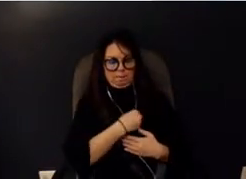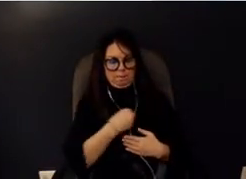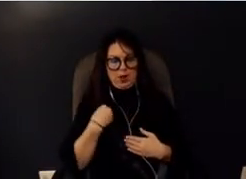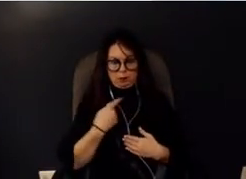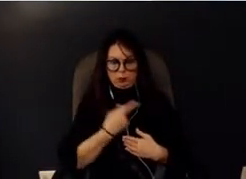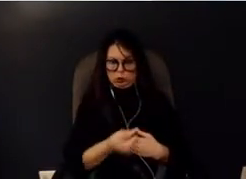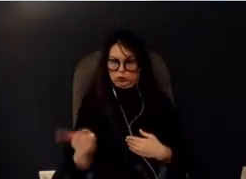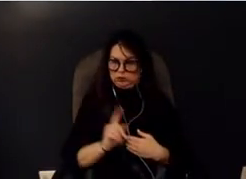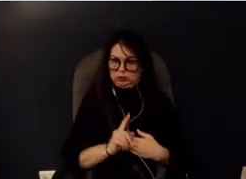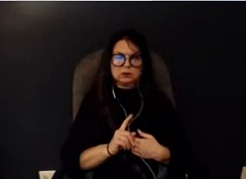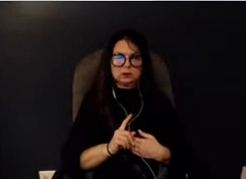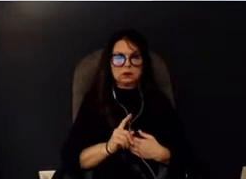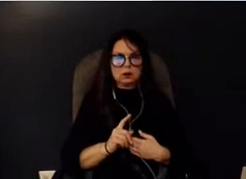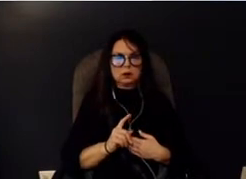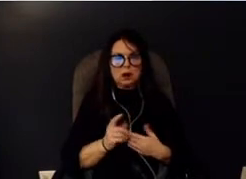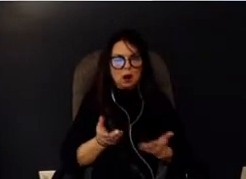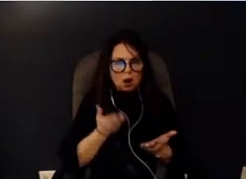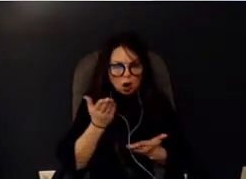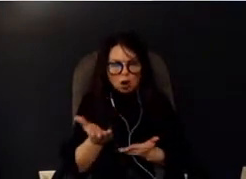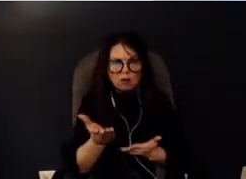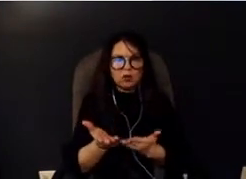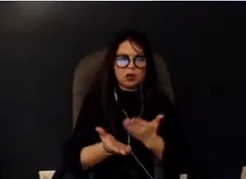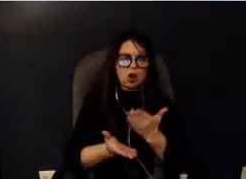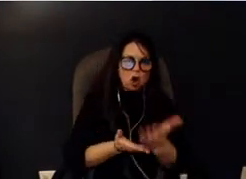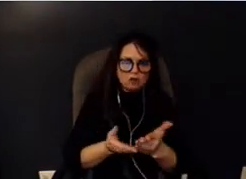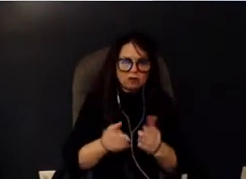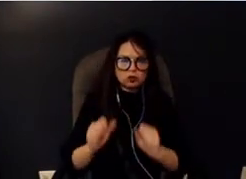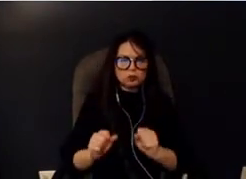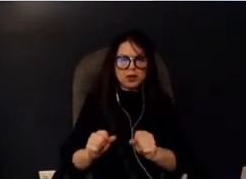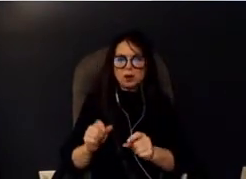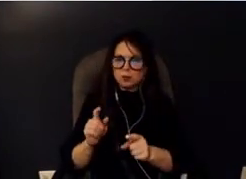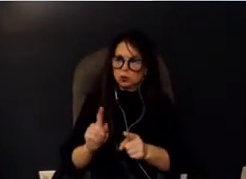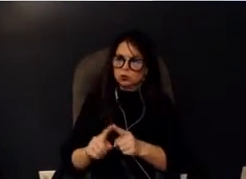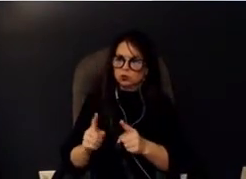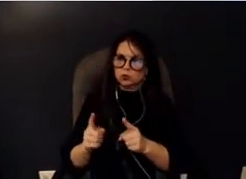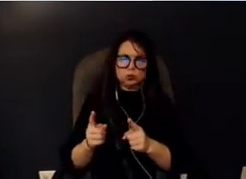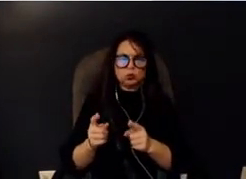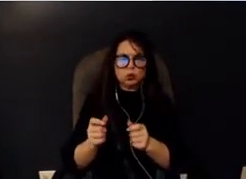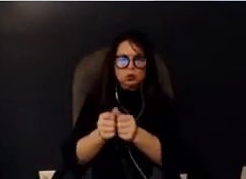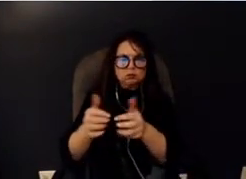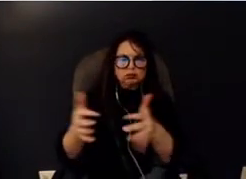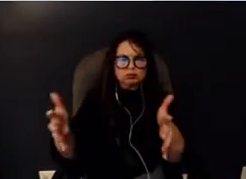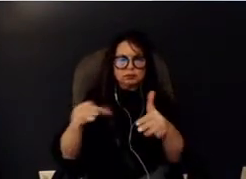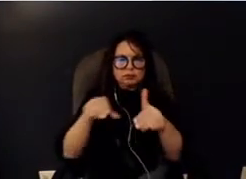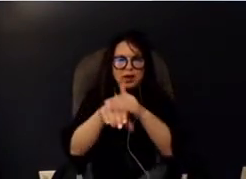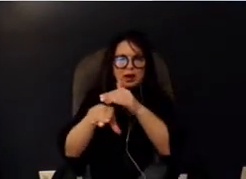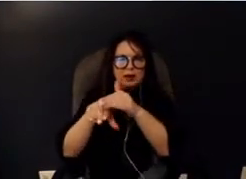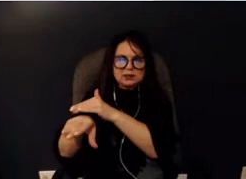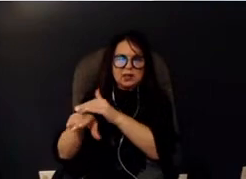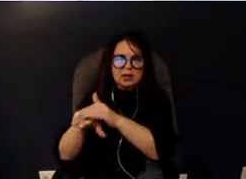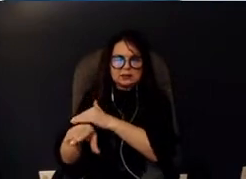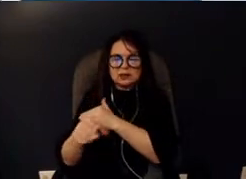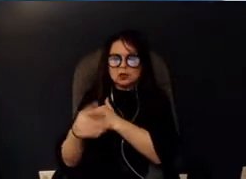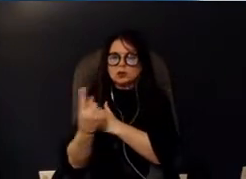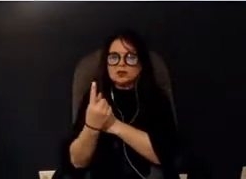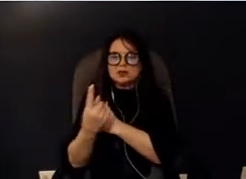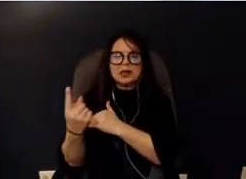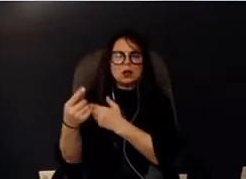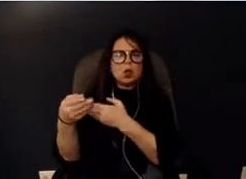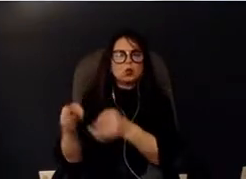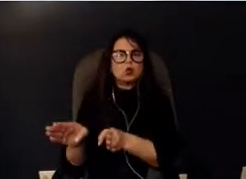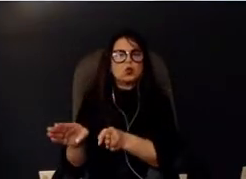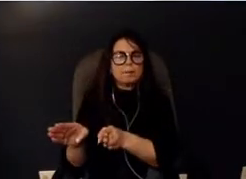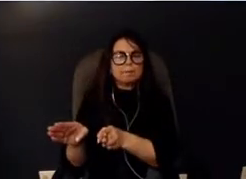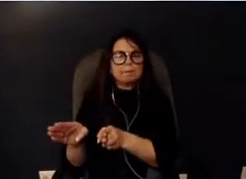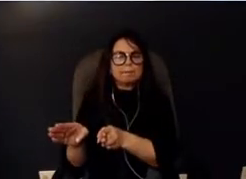on to expand access to single room occupancy type housing. And that is